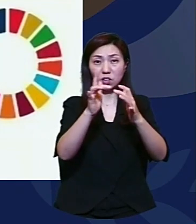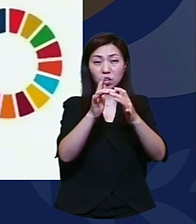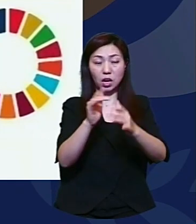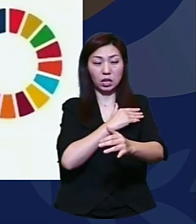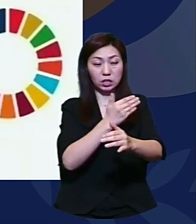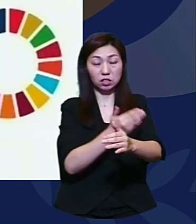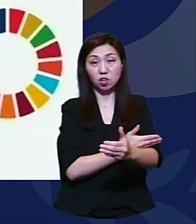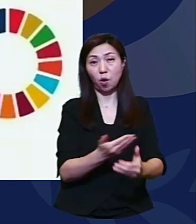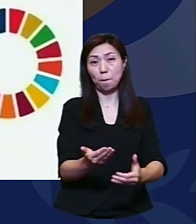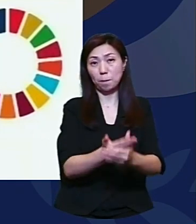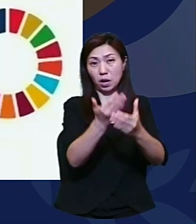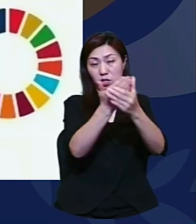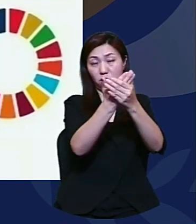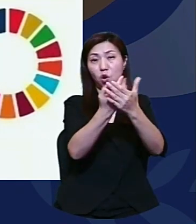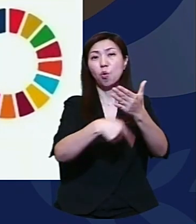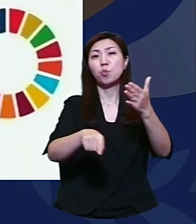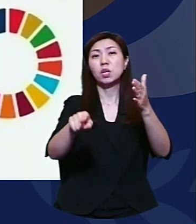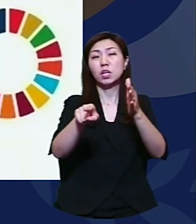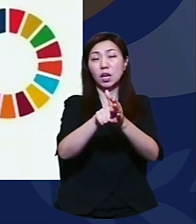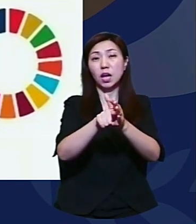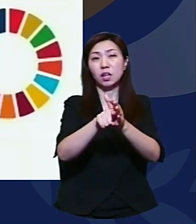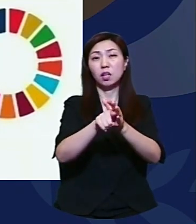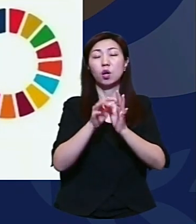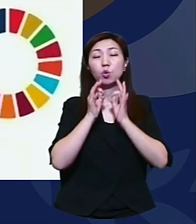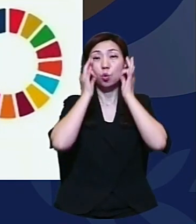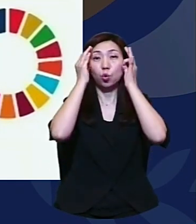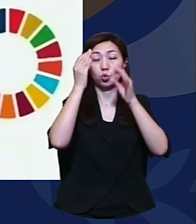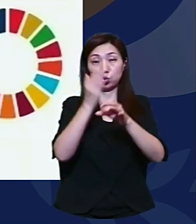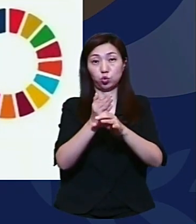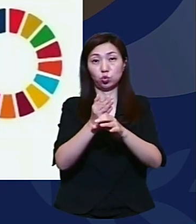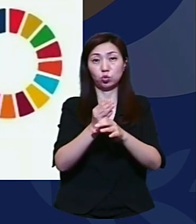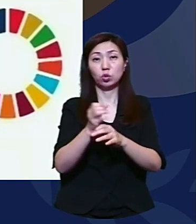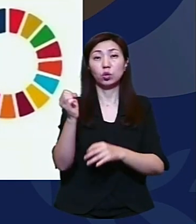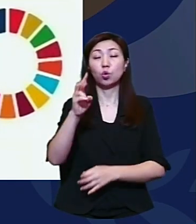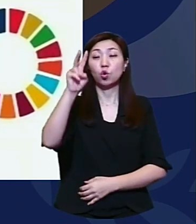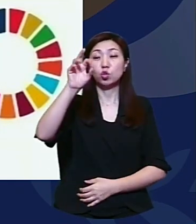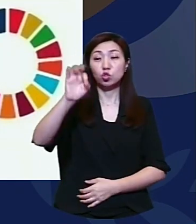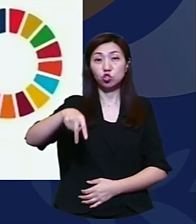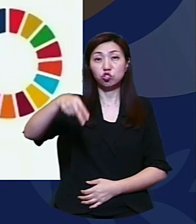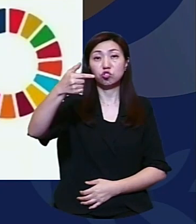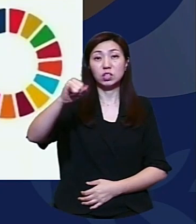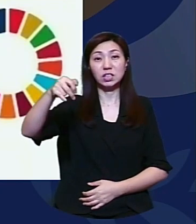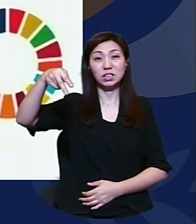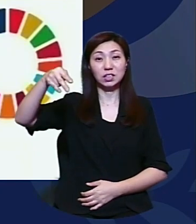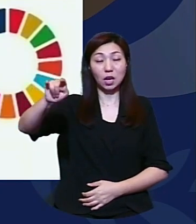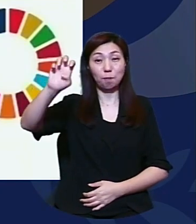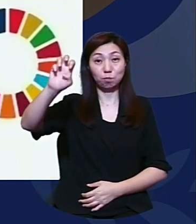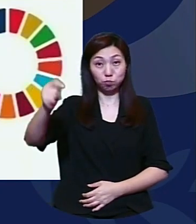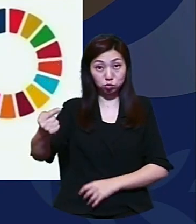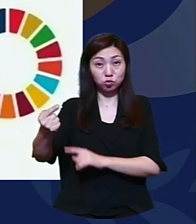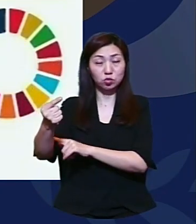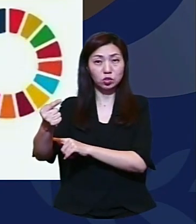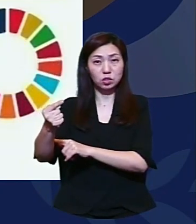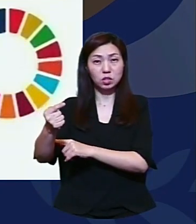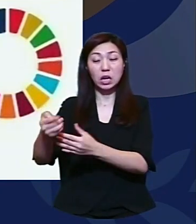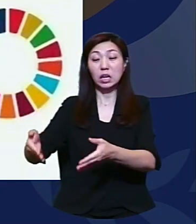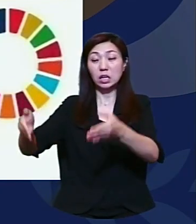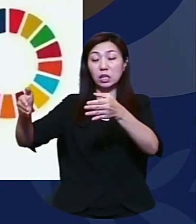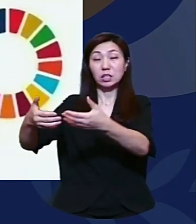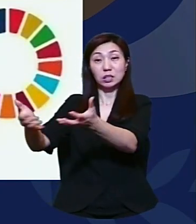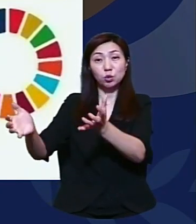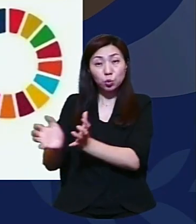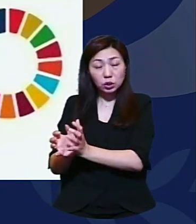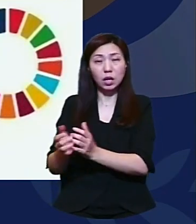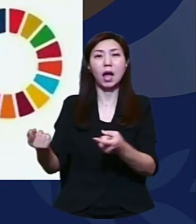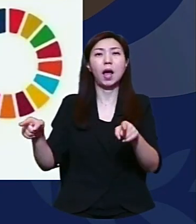connectivity effort, and I think you had Henrietta Four in the opening. She's our big champion, where we're aiming to connect every school on the planet